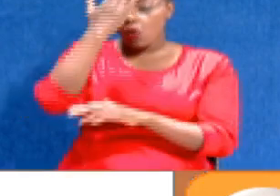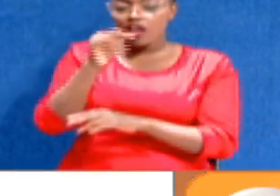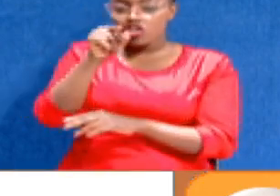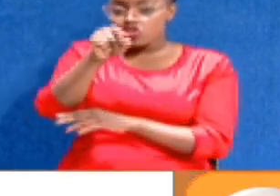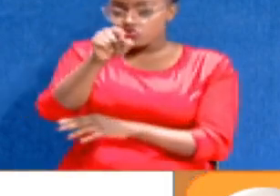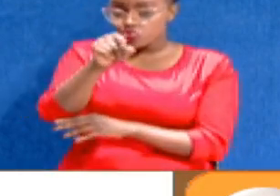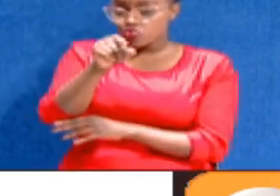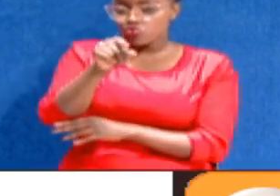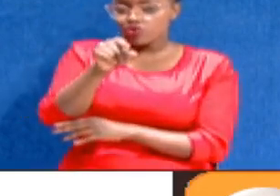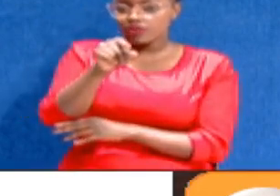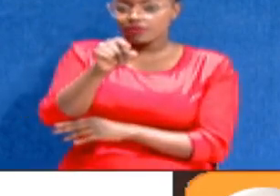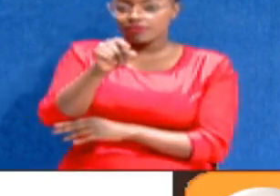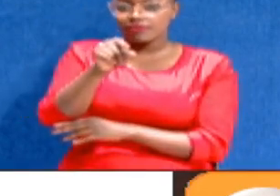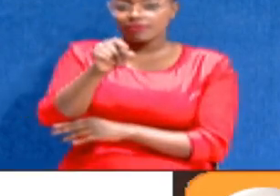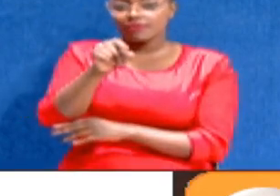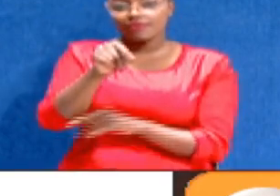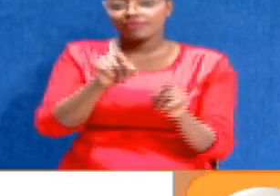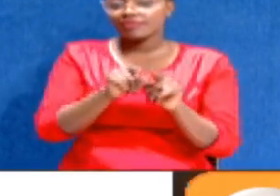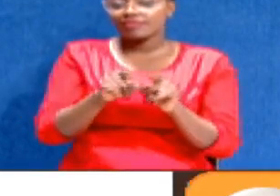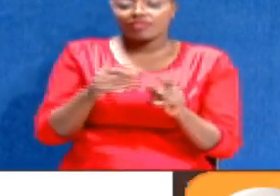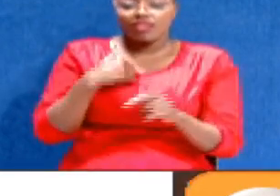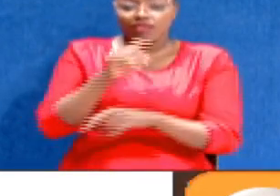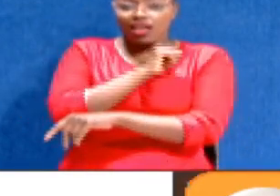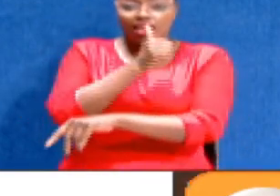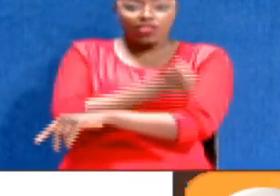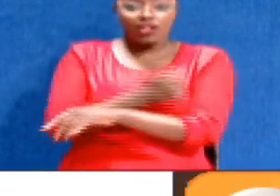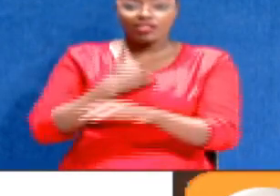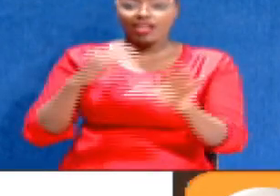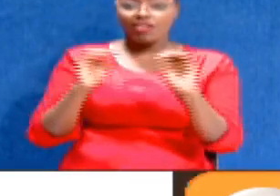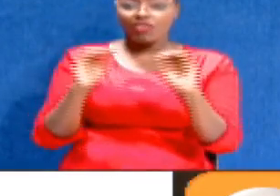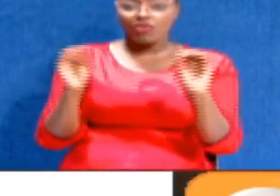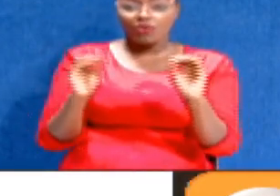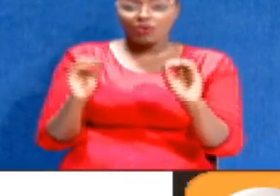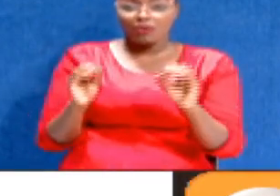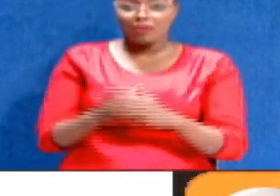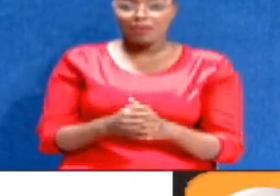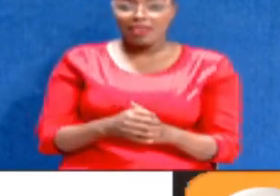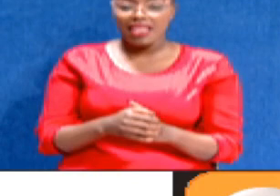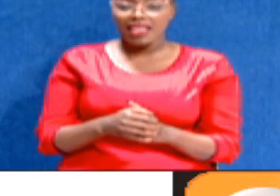are not of authority to do so.